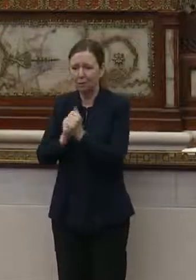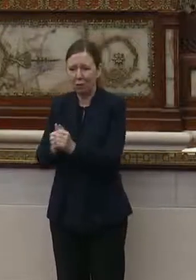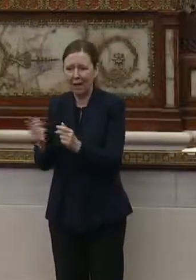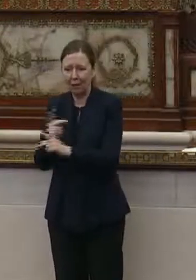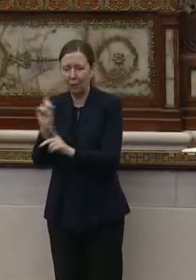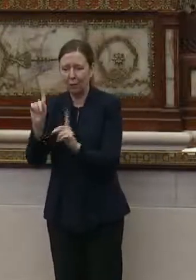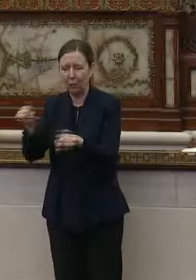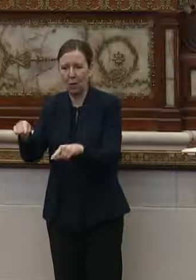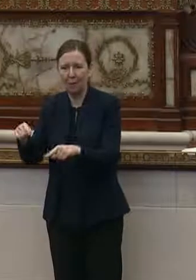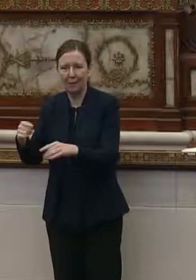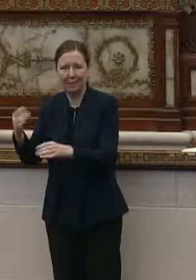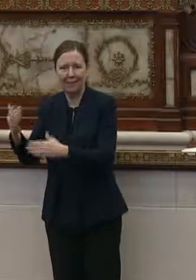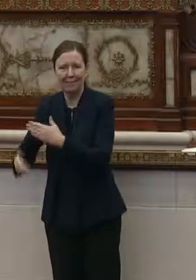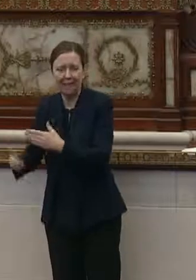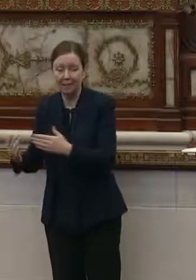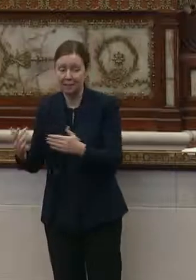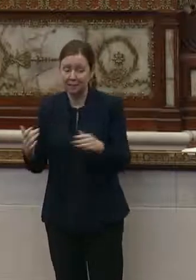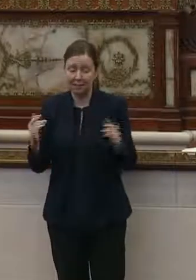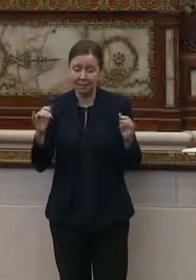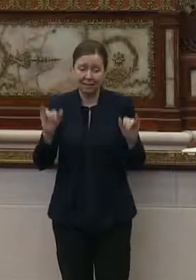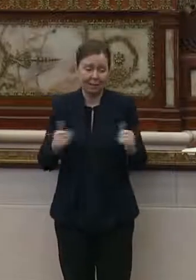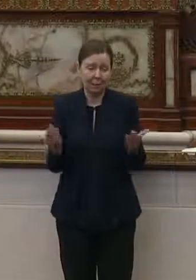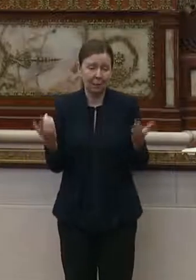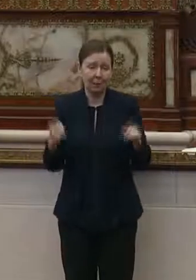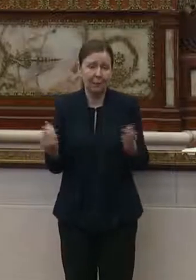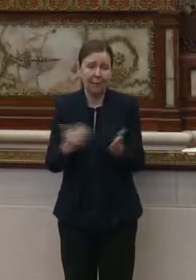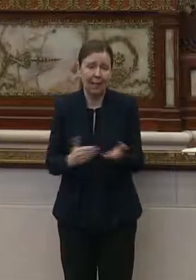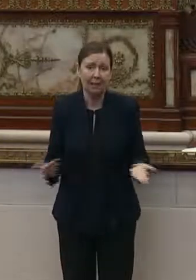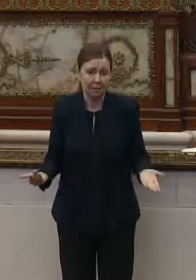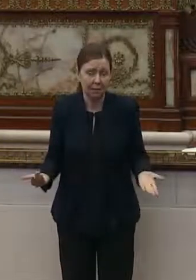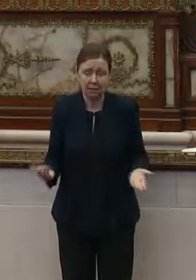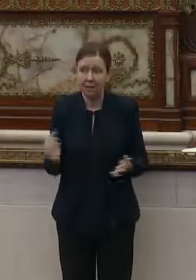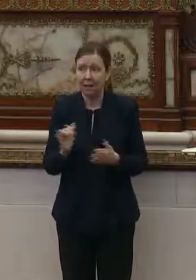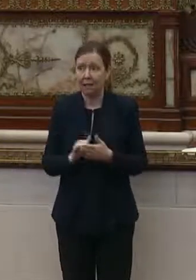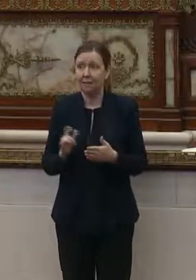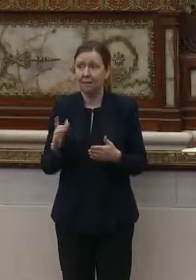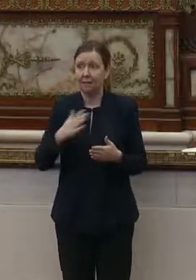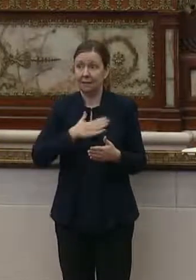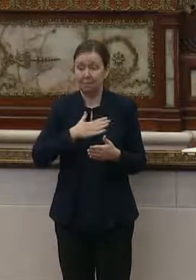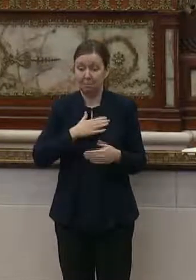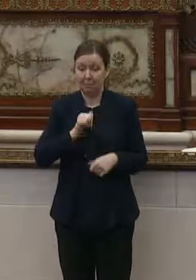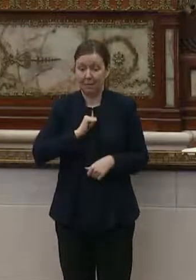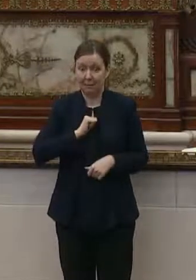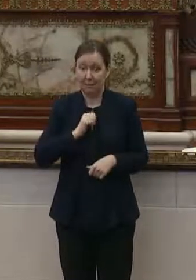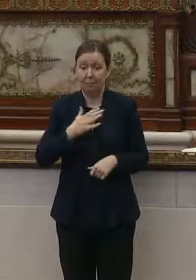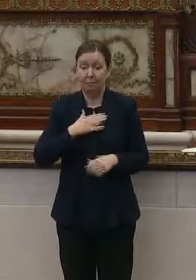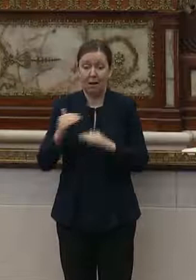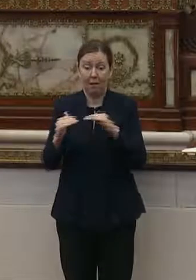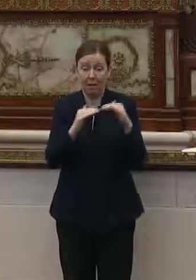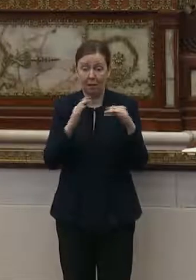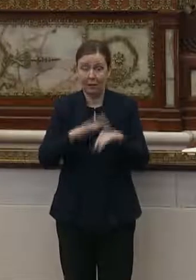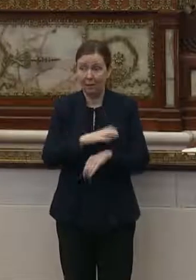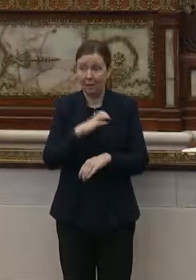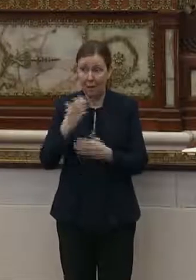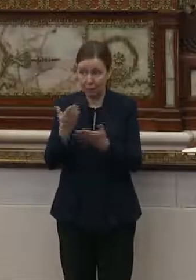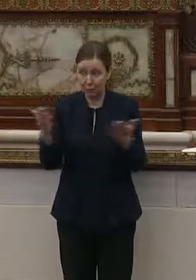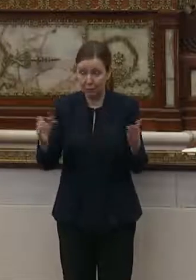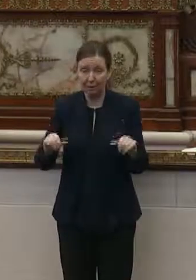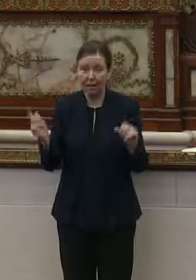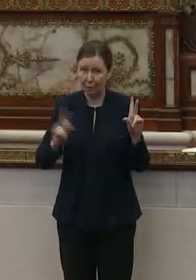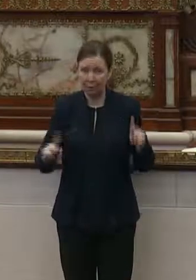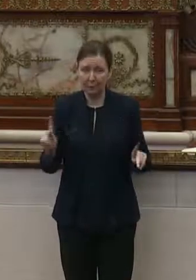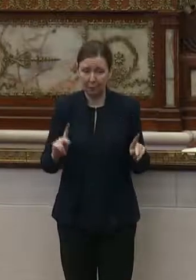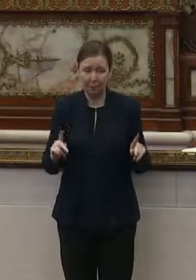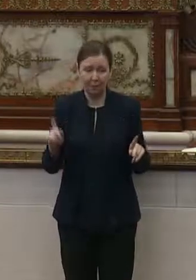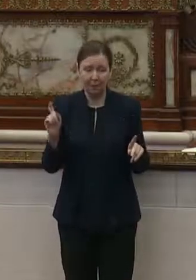going to be in this same place. And we that is where myself, my colleagues on council and others have